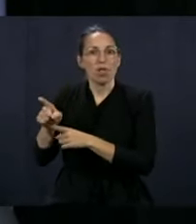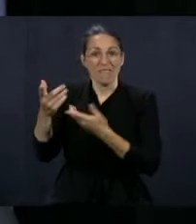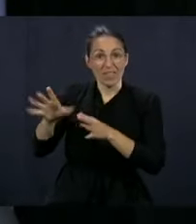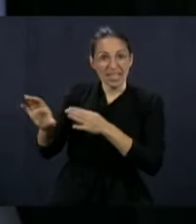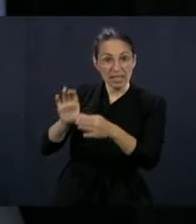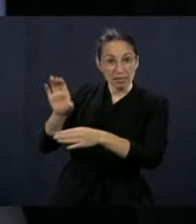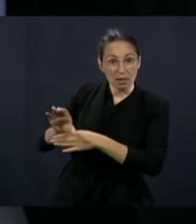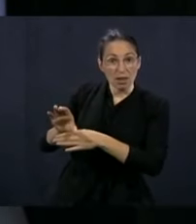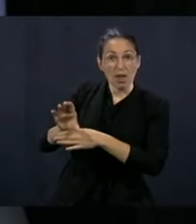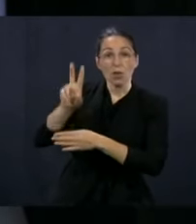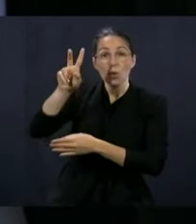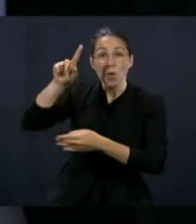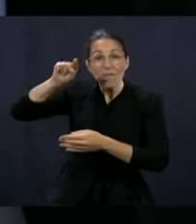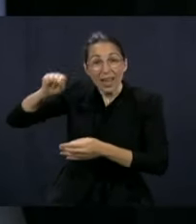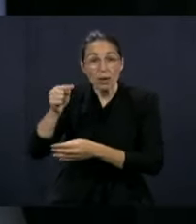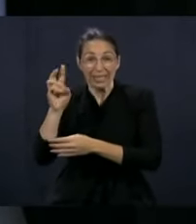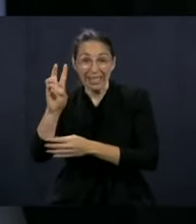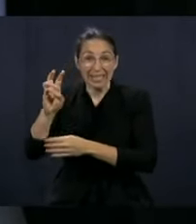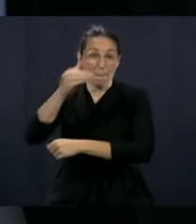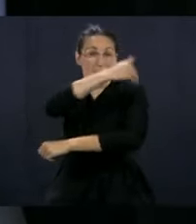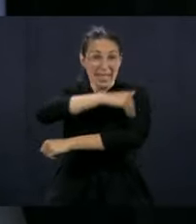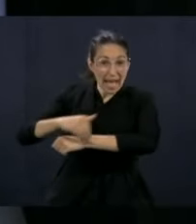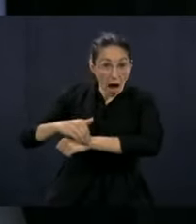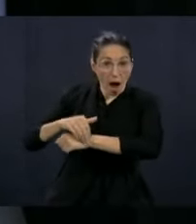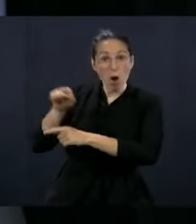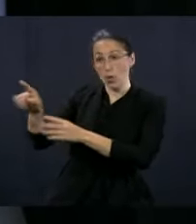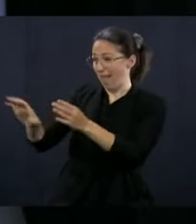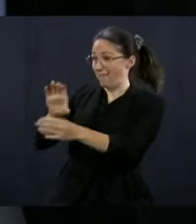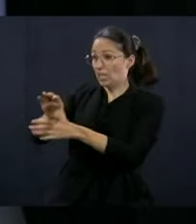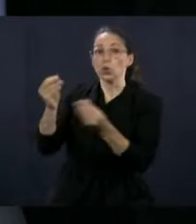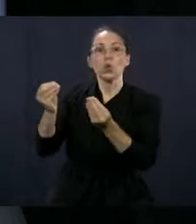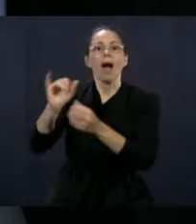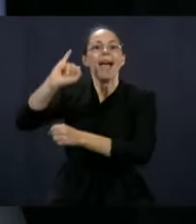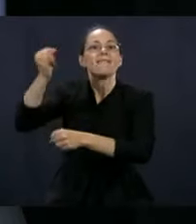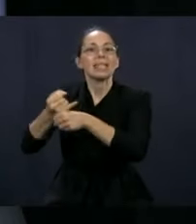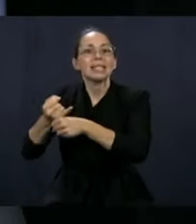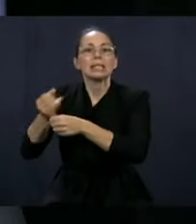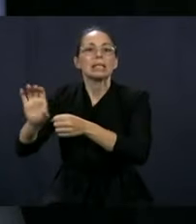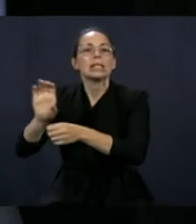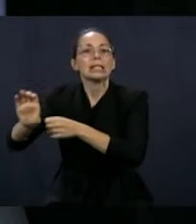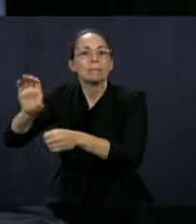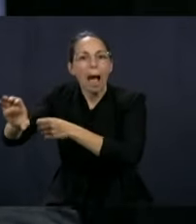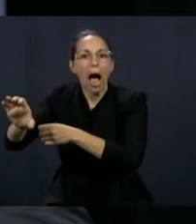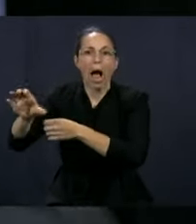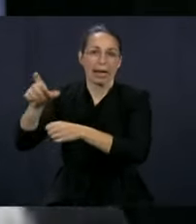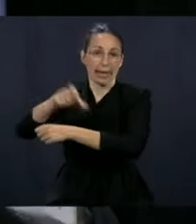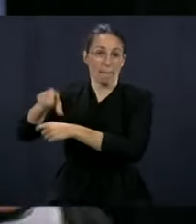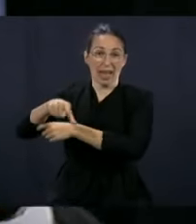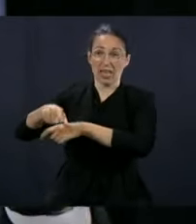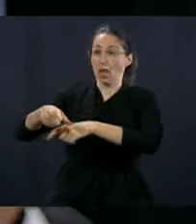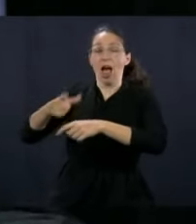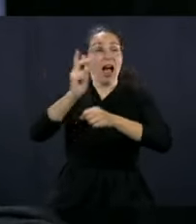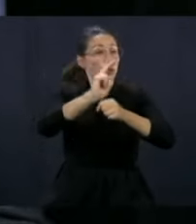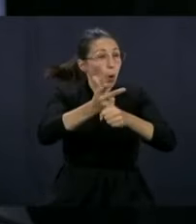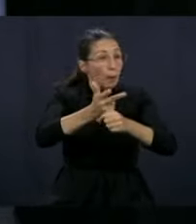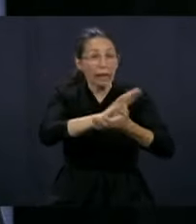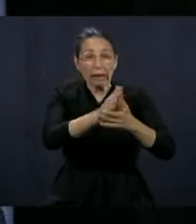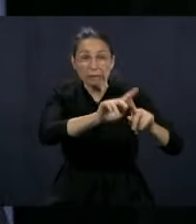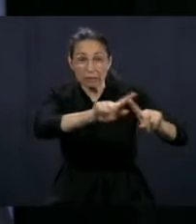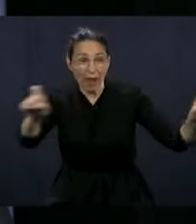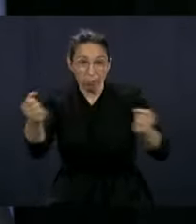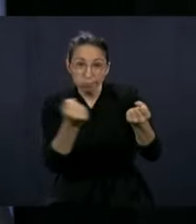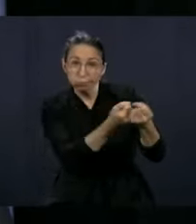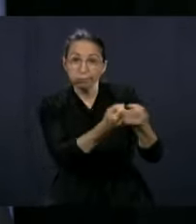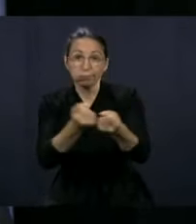$2.6 billion at Investissement Québec in order to help businesses. We have all sorts